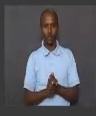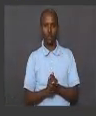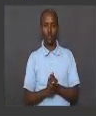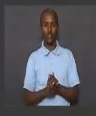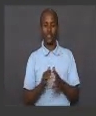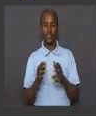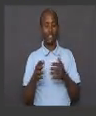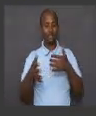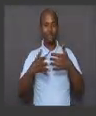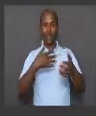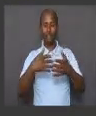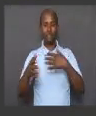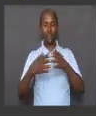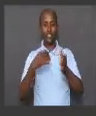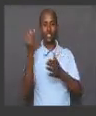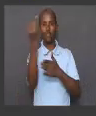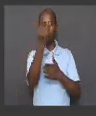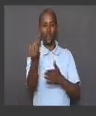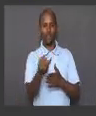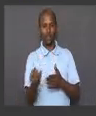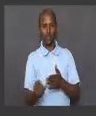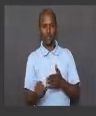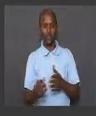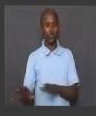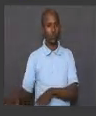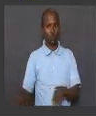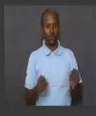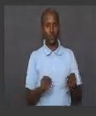This is verified in your graph, is it not, students?